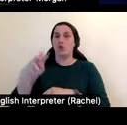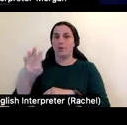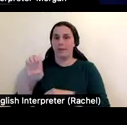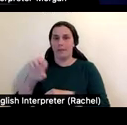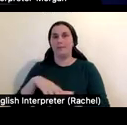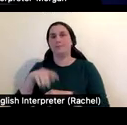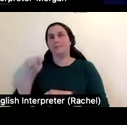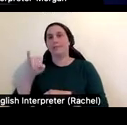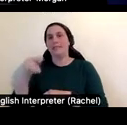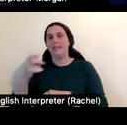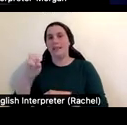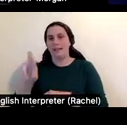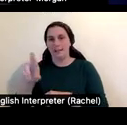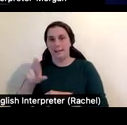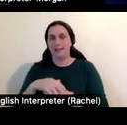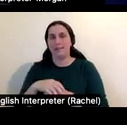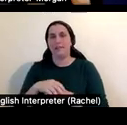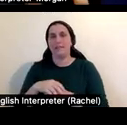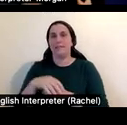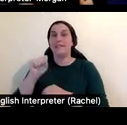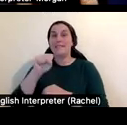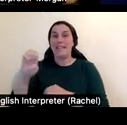Reh. Reh. Seepferdchen.